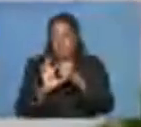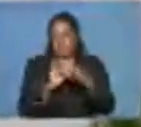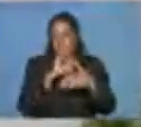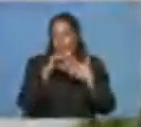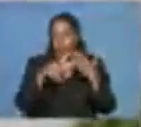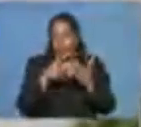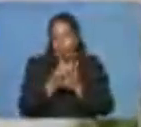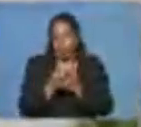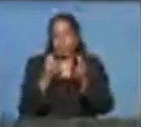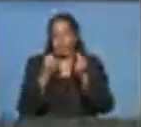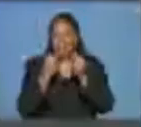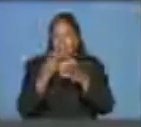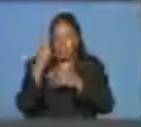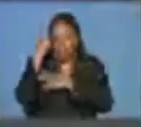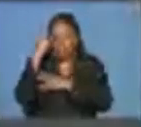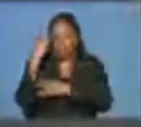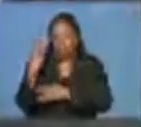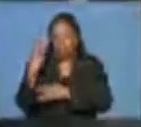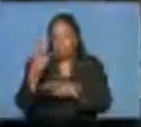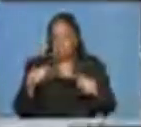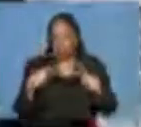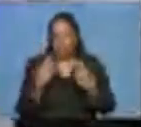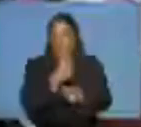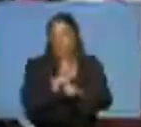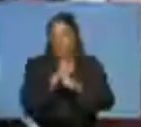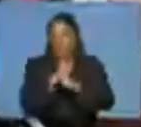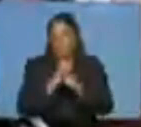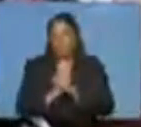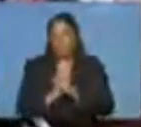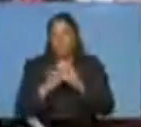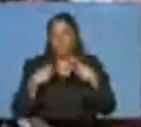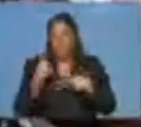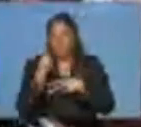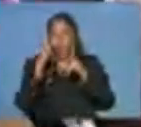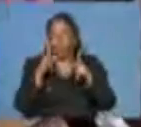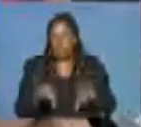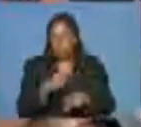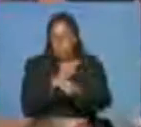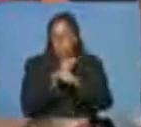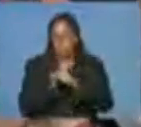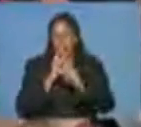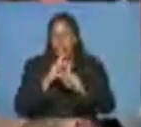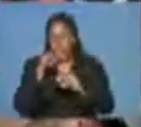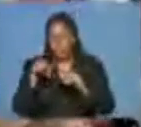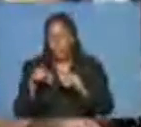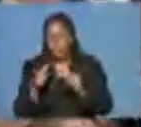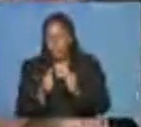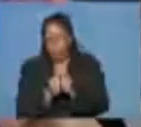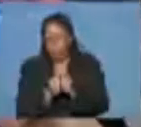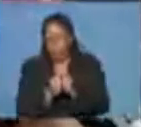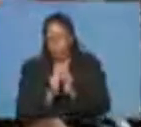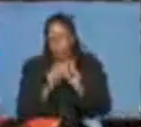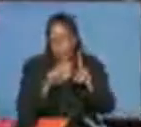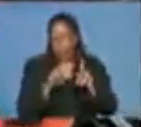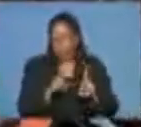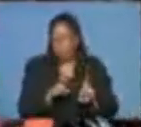incidents with a number of suspects now in custody. We have several persons in custody that we're speaking with,